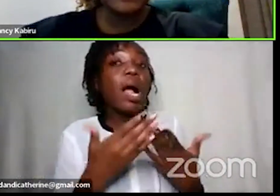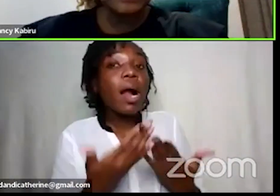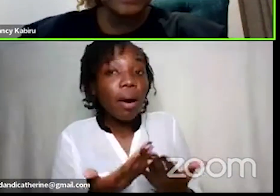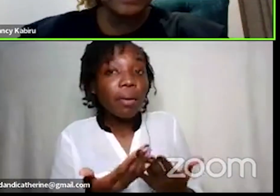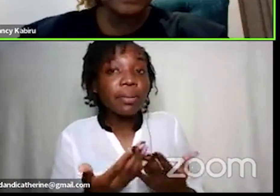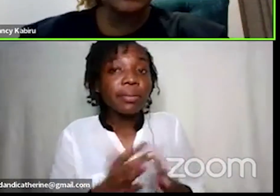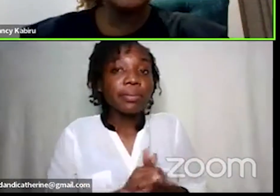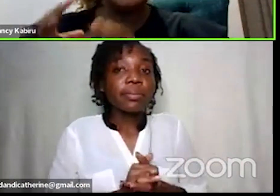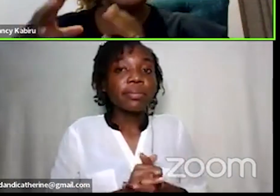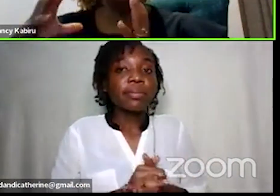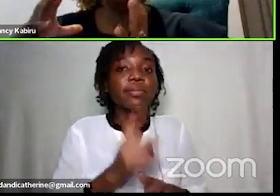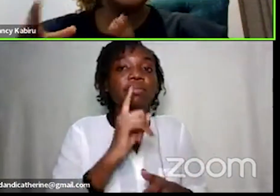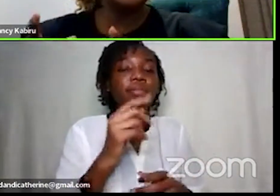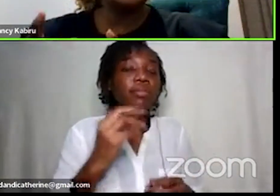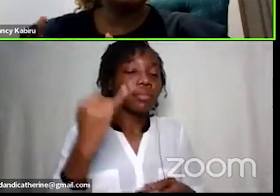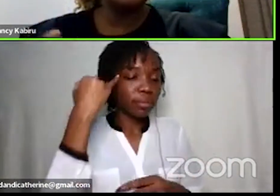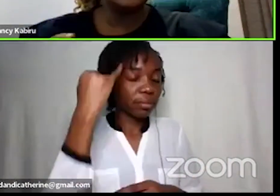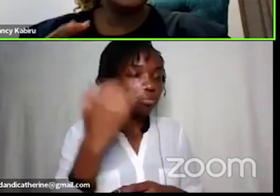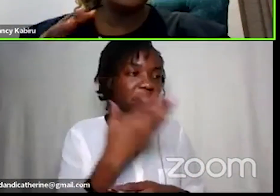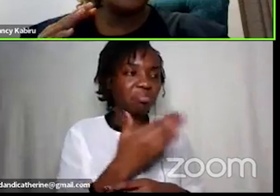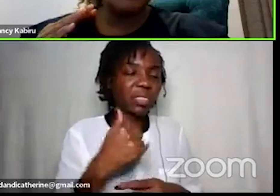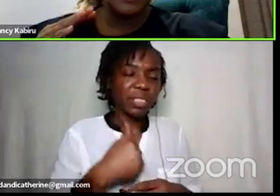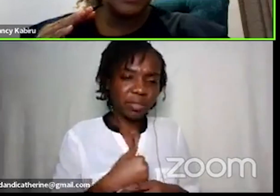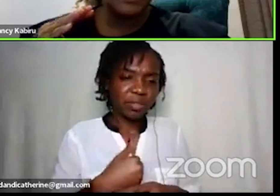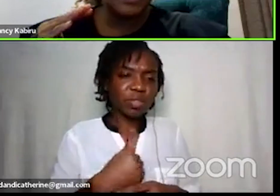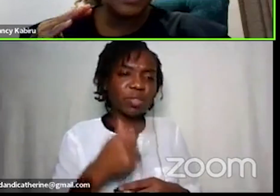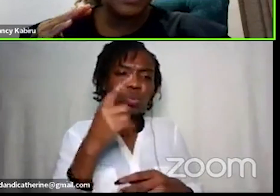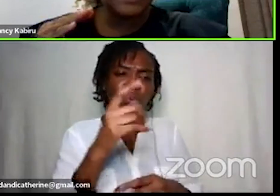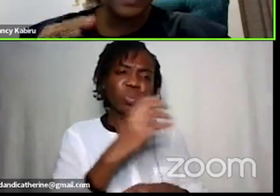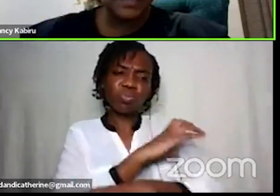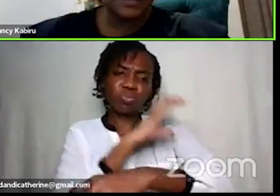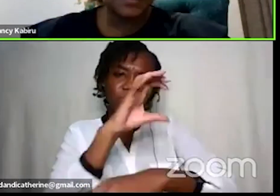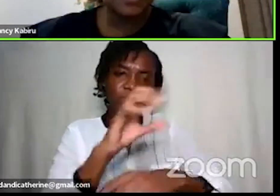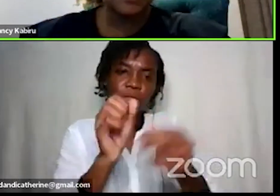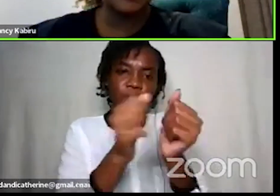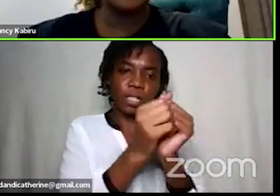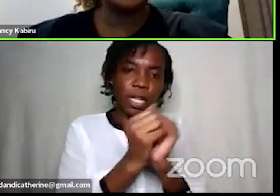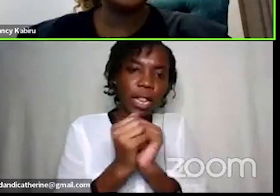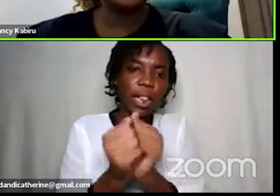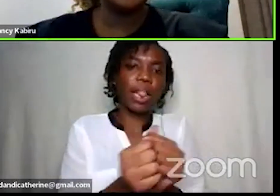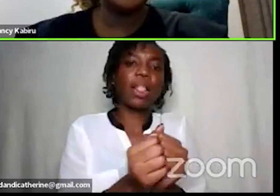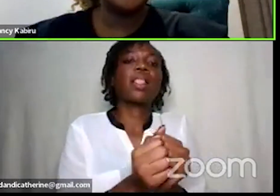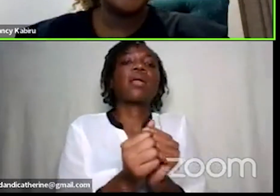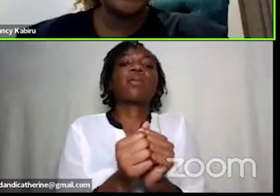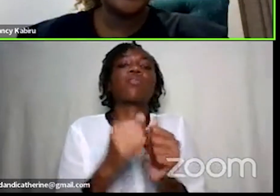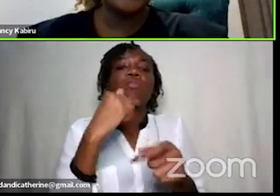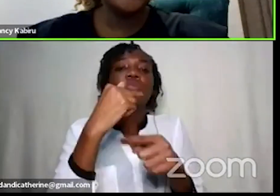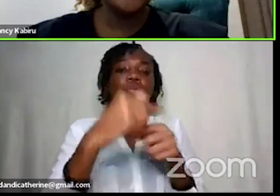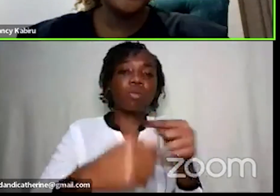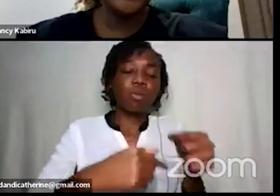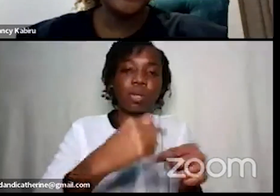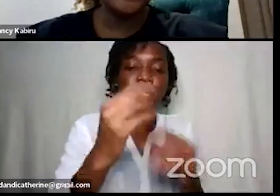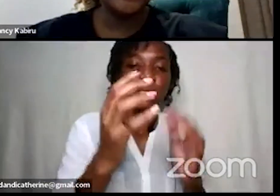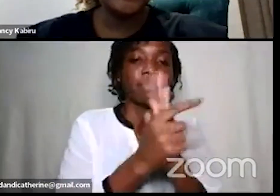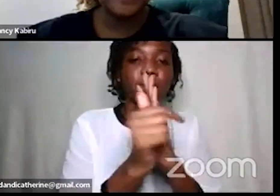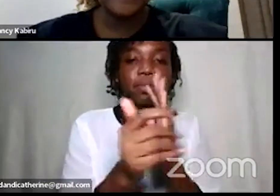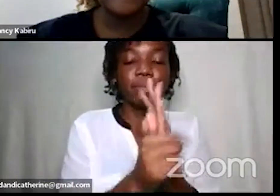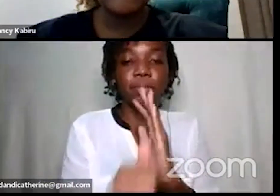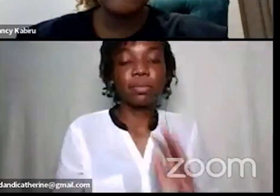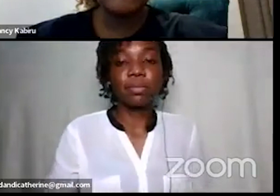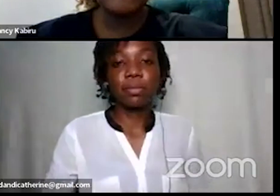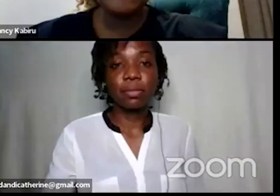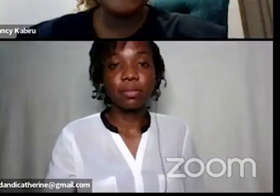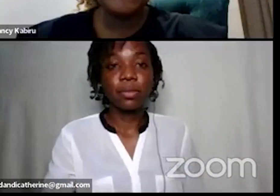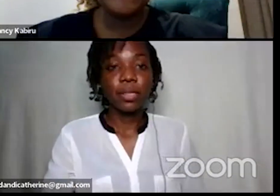So the idea here is to be equipped with coping skills. All right, Kevin, I